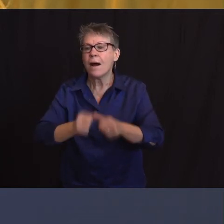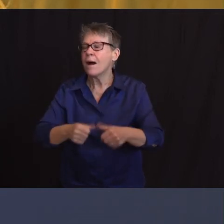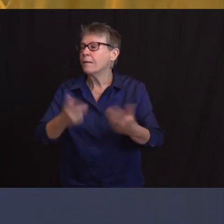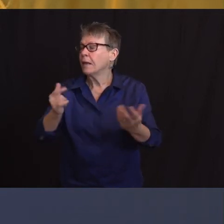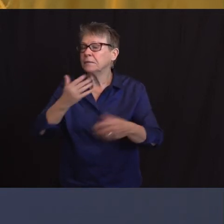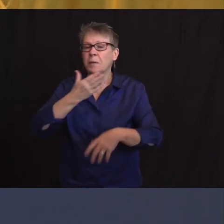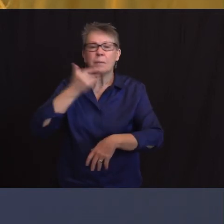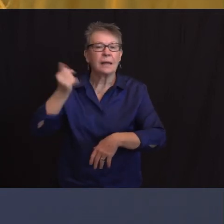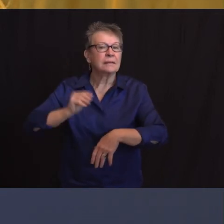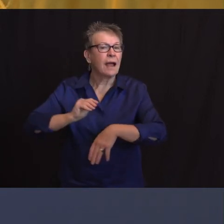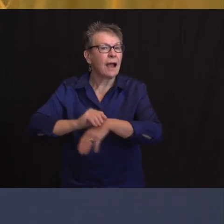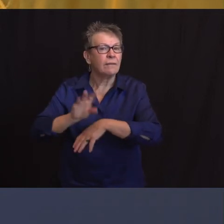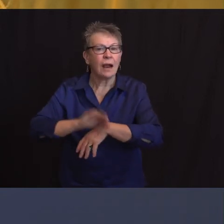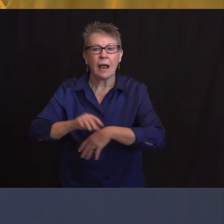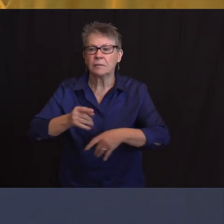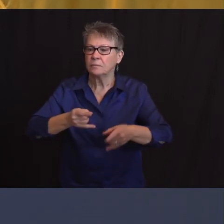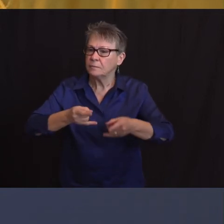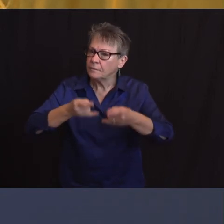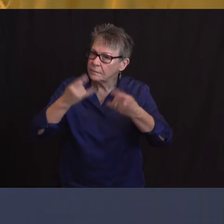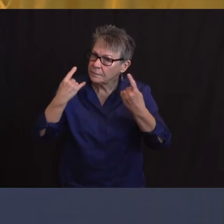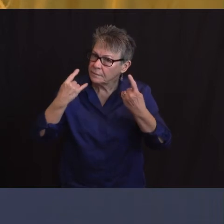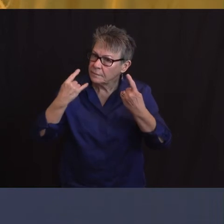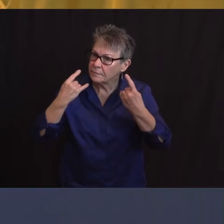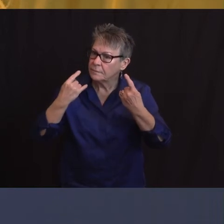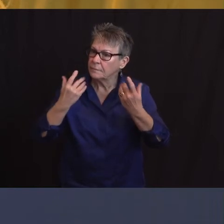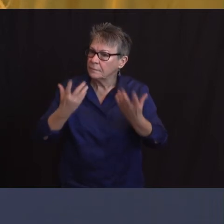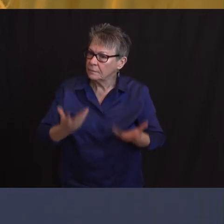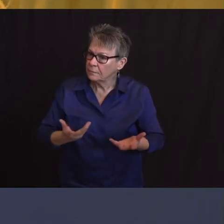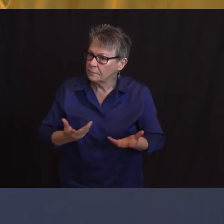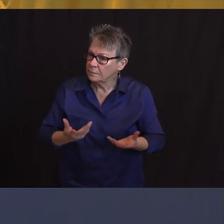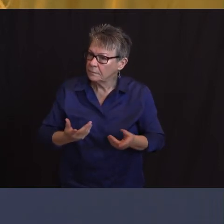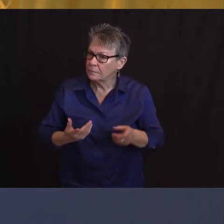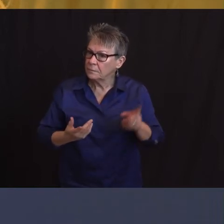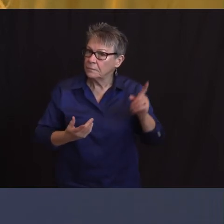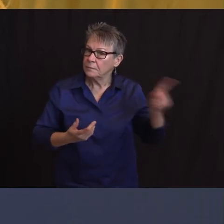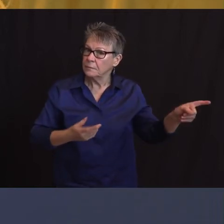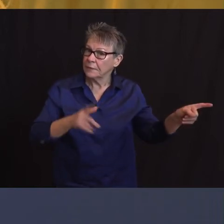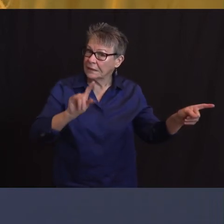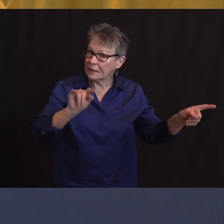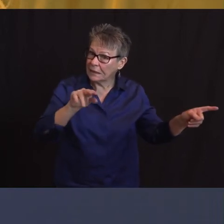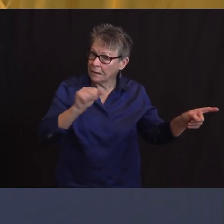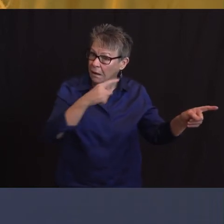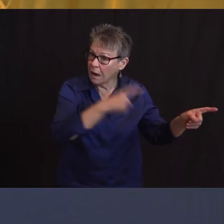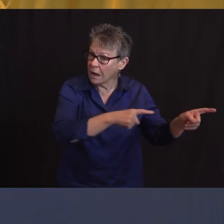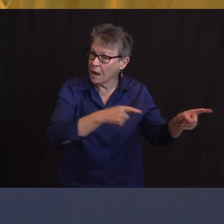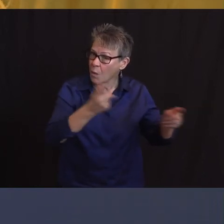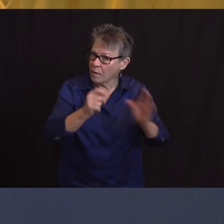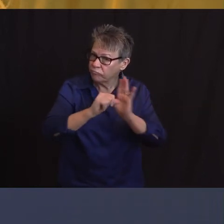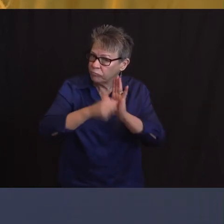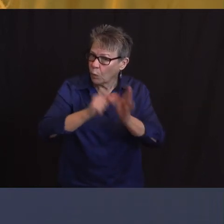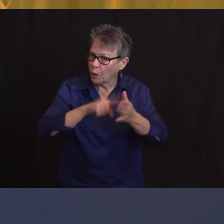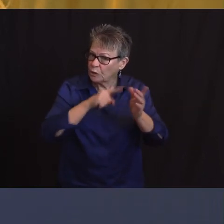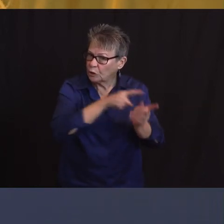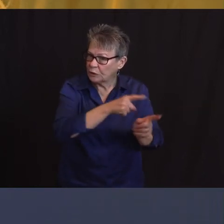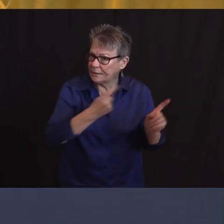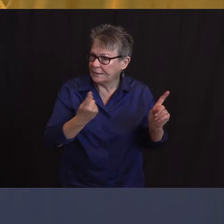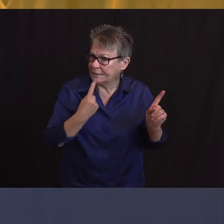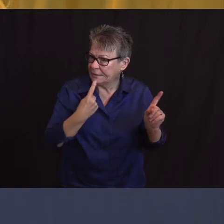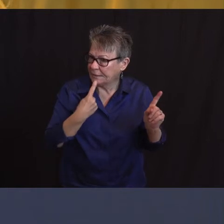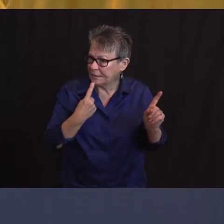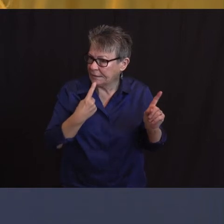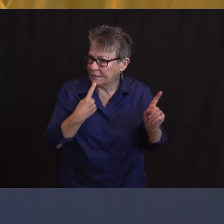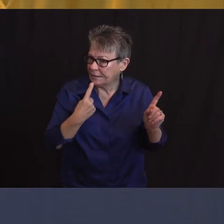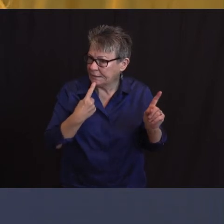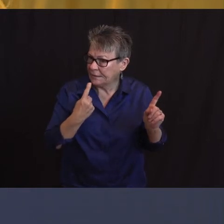Tina, again, I want to underscore the point that she made. This is not an either or next few months for us. This